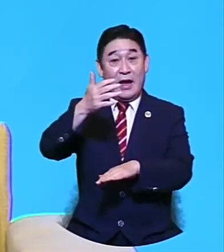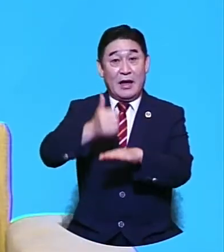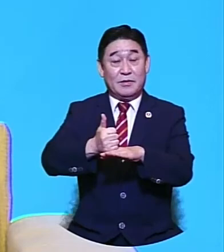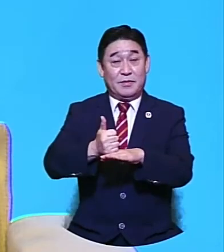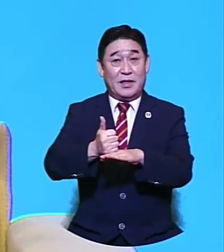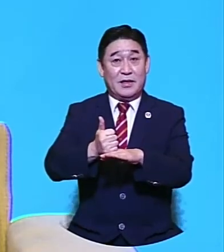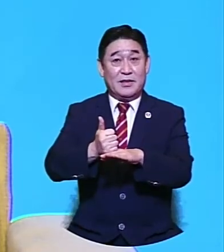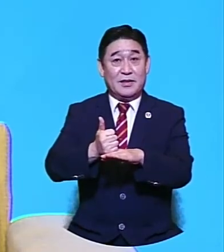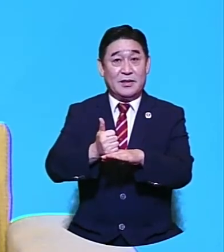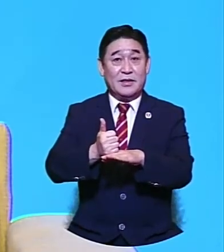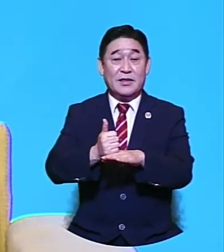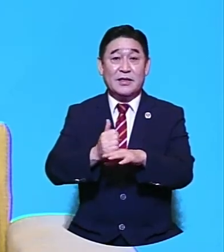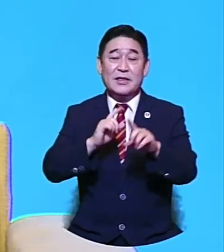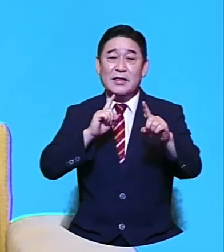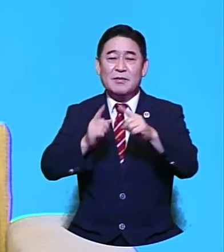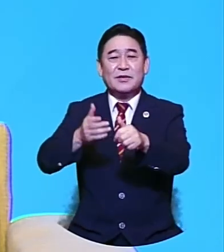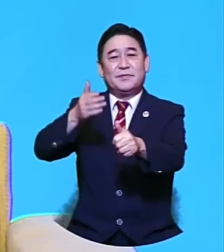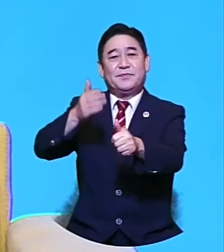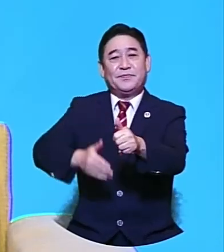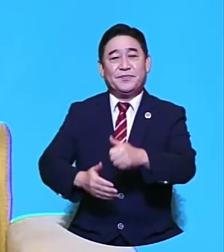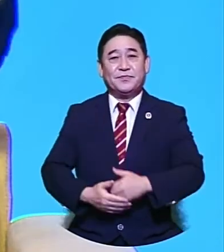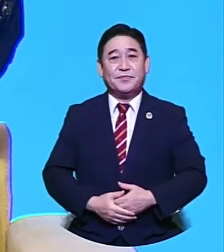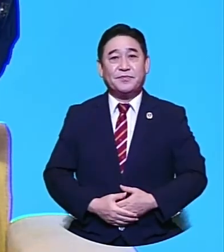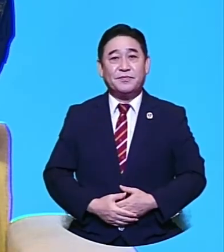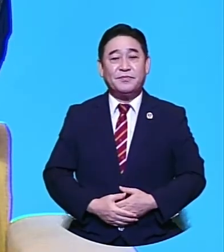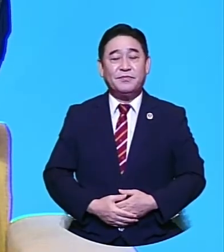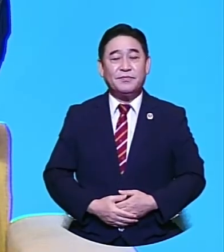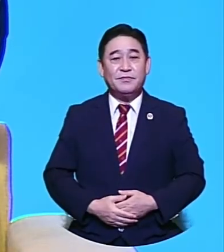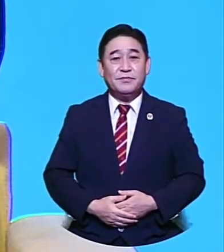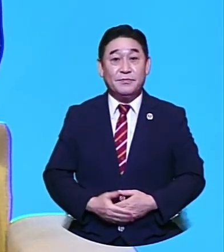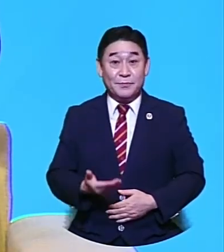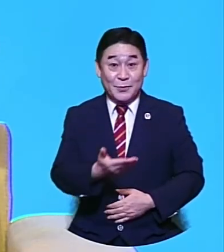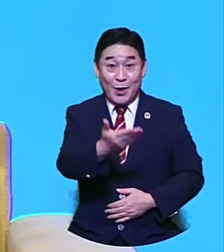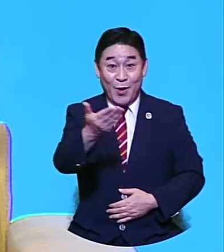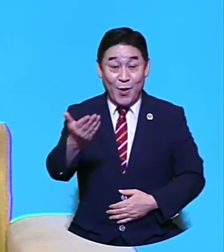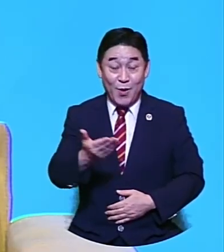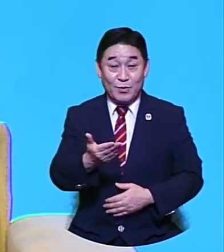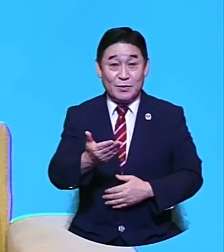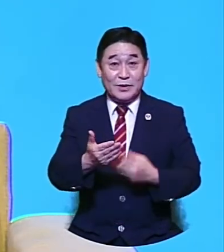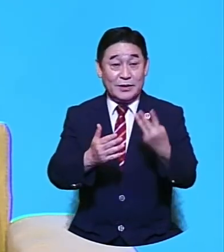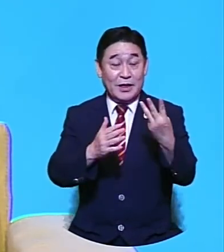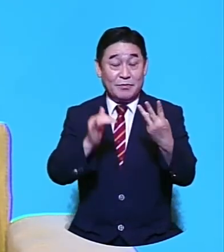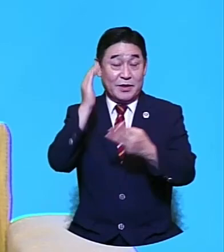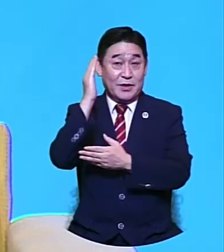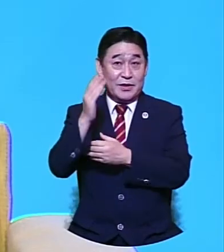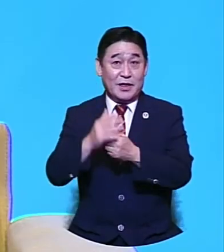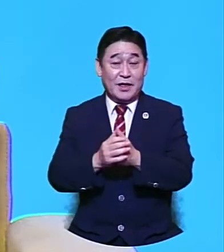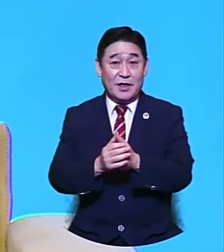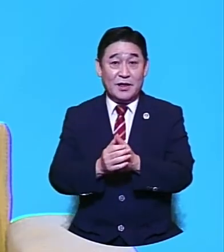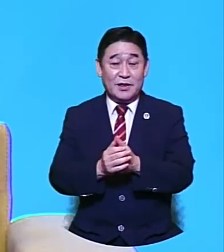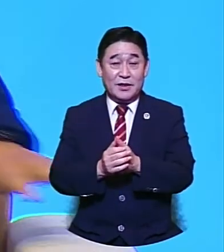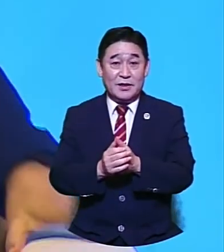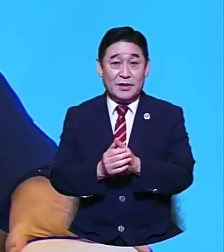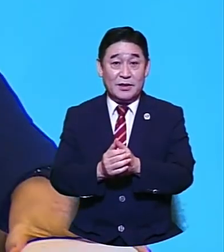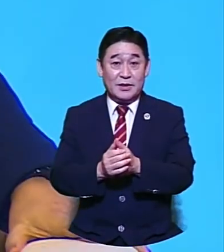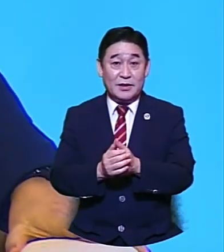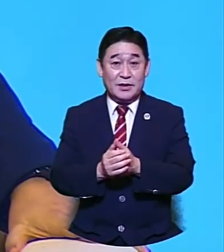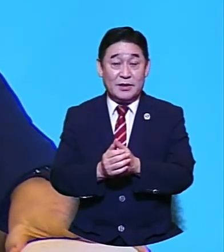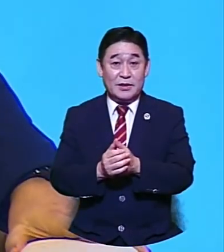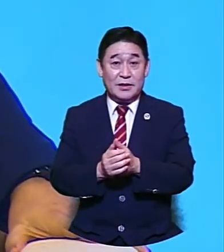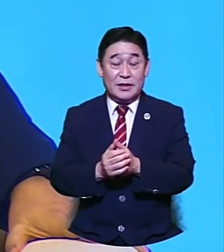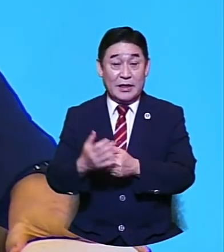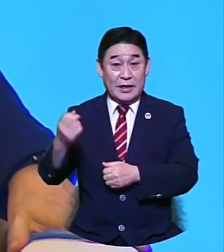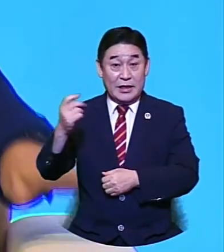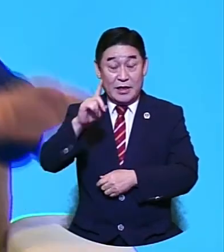up your own the presentation plus discussion. So I think that's better than running one more round